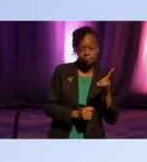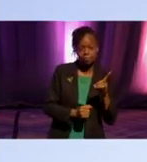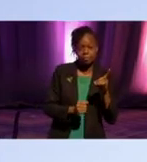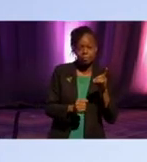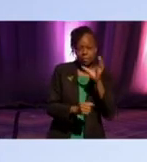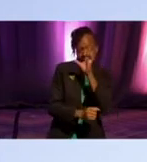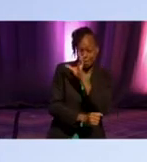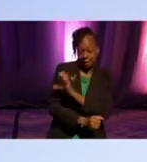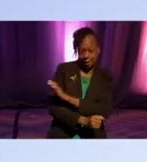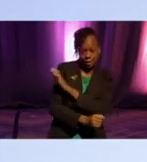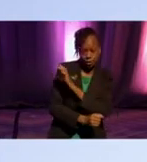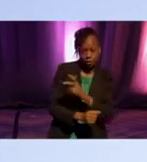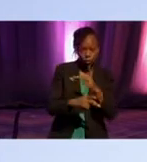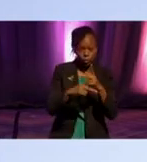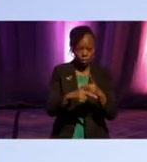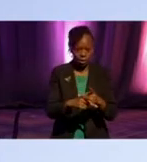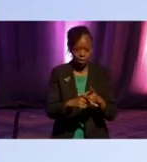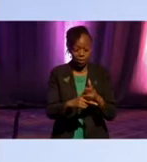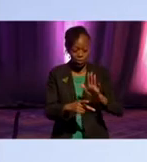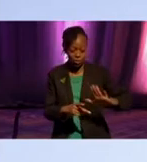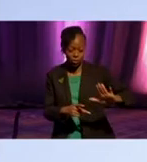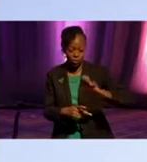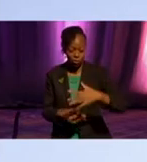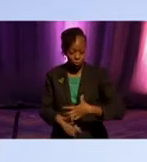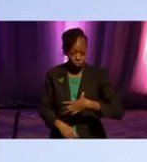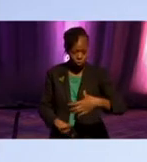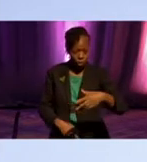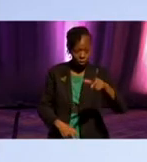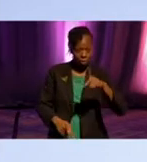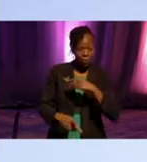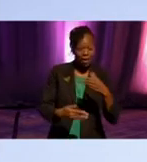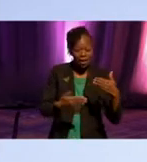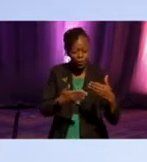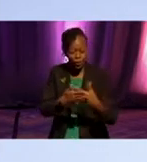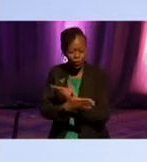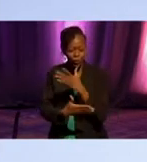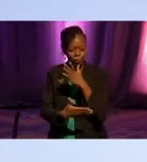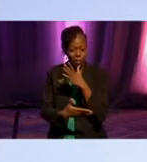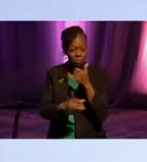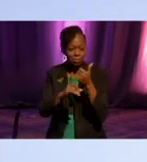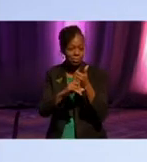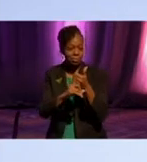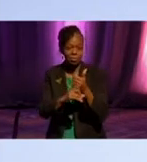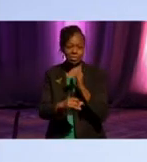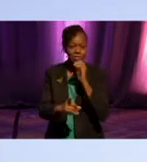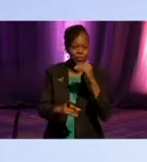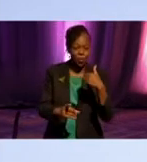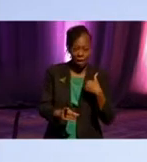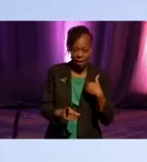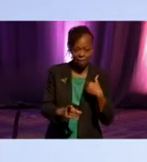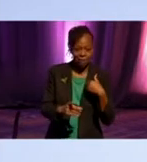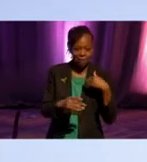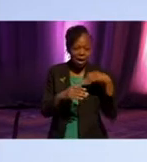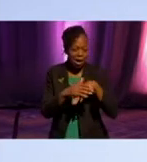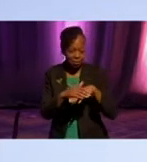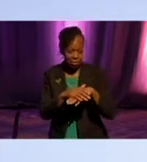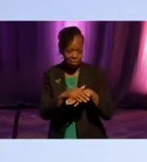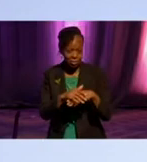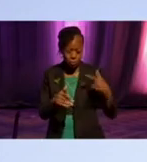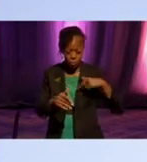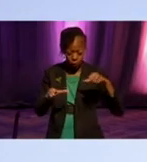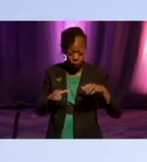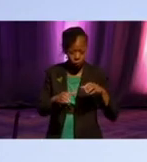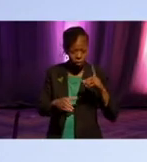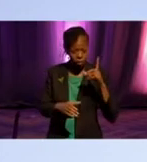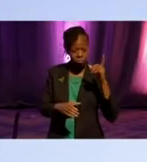clinical care to those pregnant people and new moms throughout the area. And we're doing this creatively.